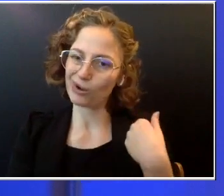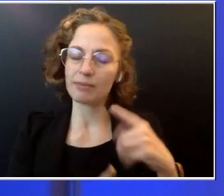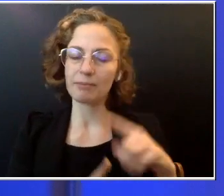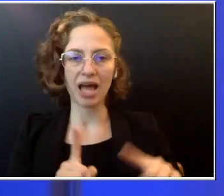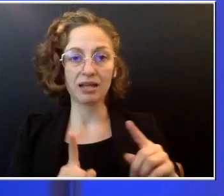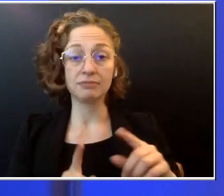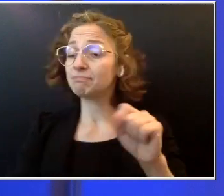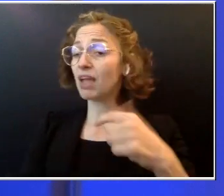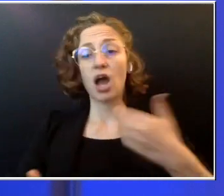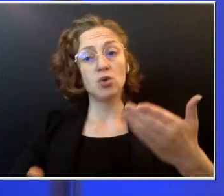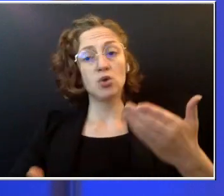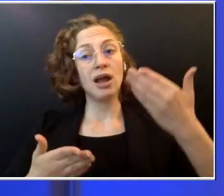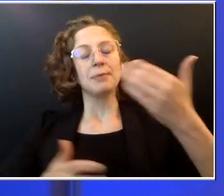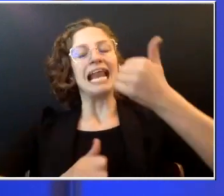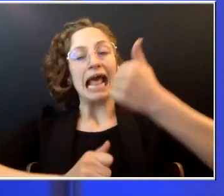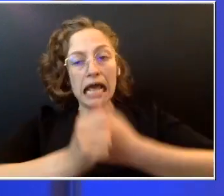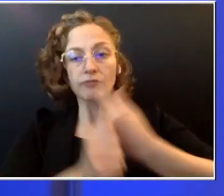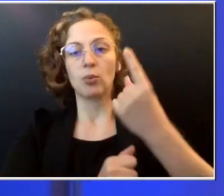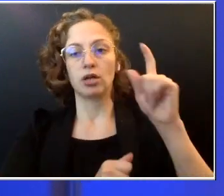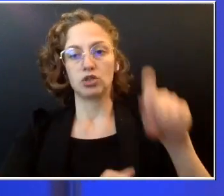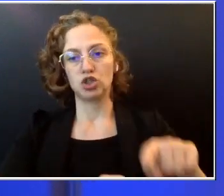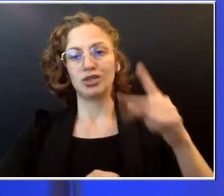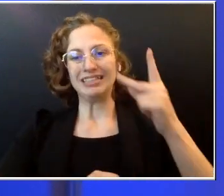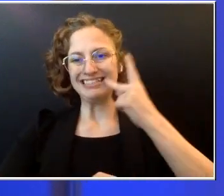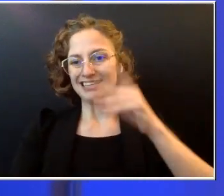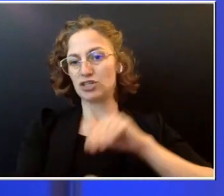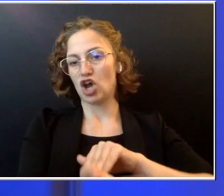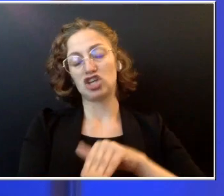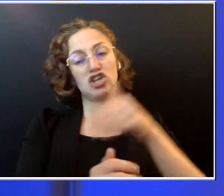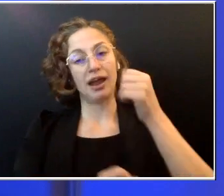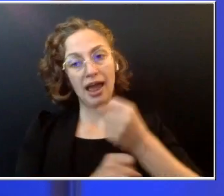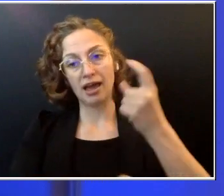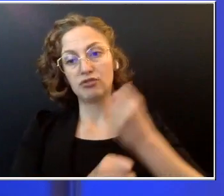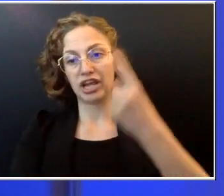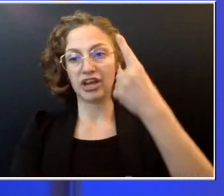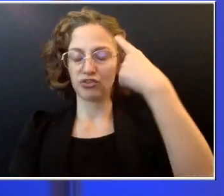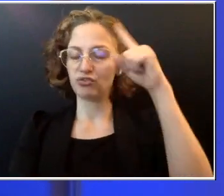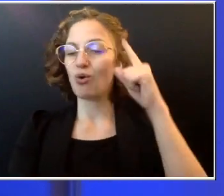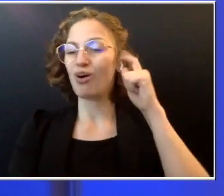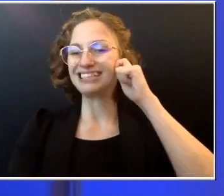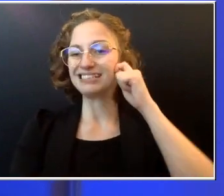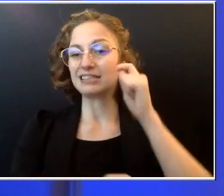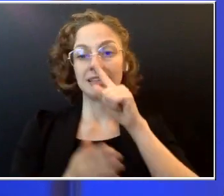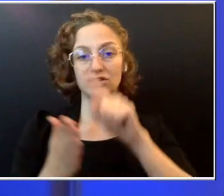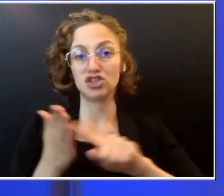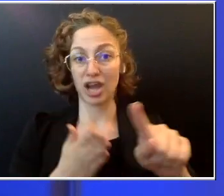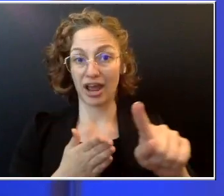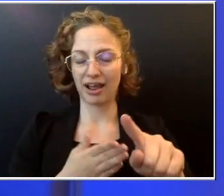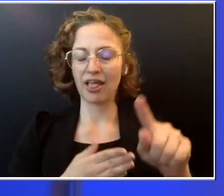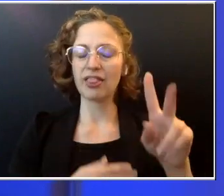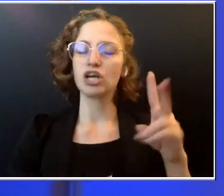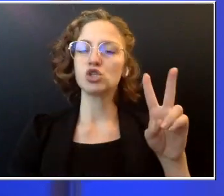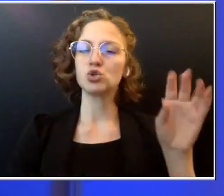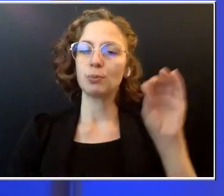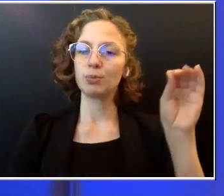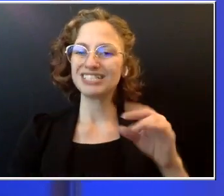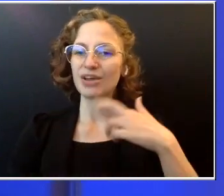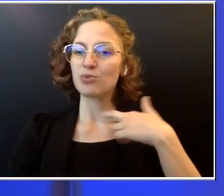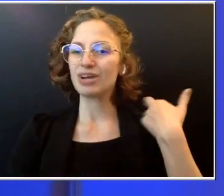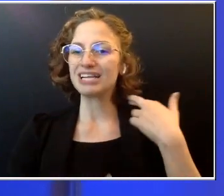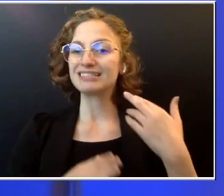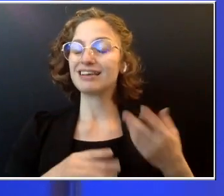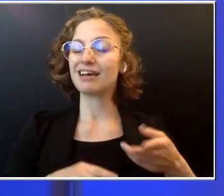There's a 2% risk plus a little bit higher for the average American for melanoma alone. I also think once you get in, you get that skin